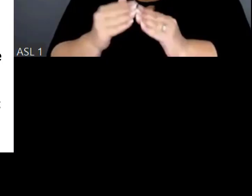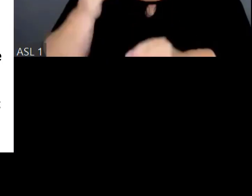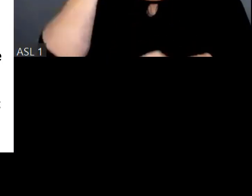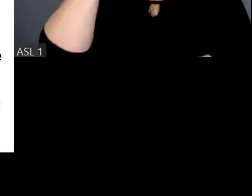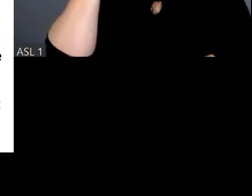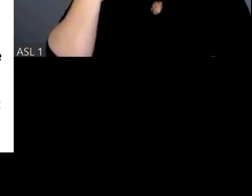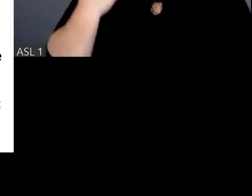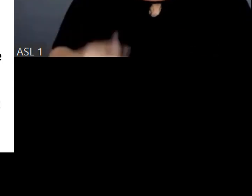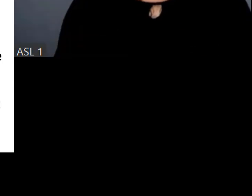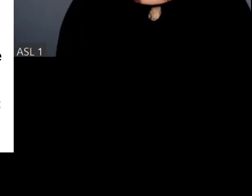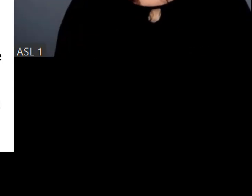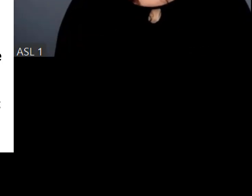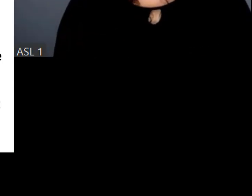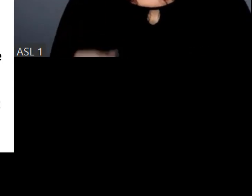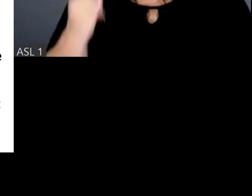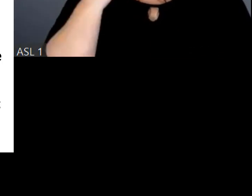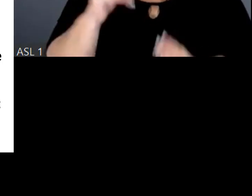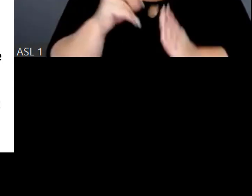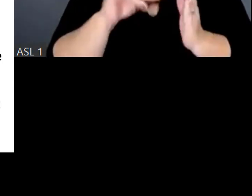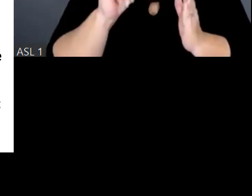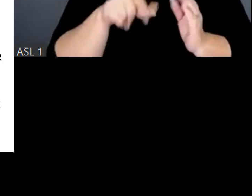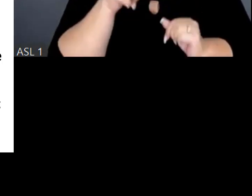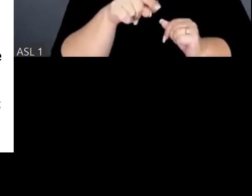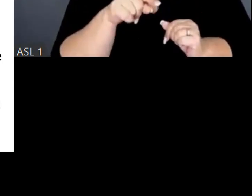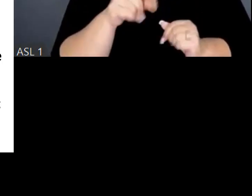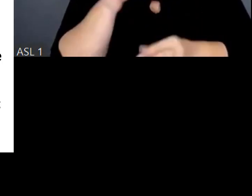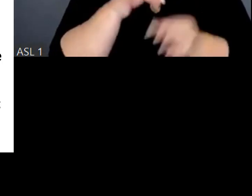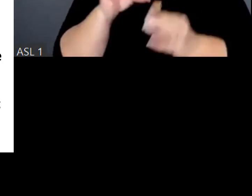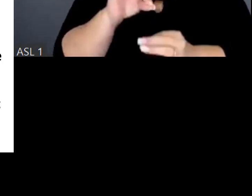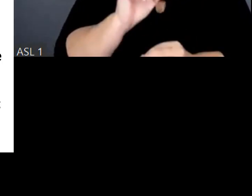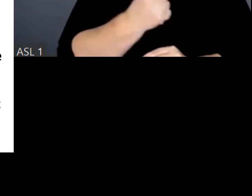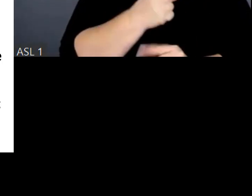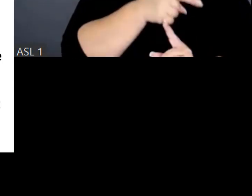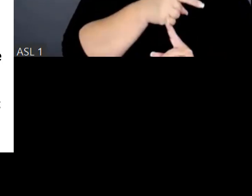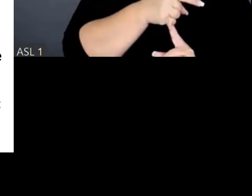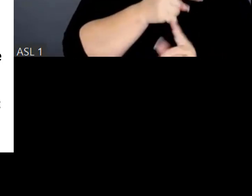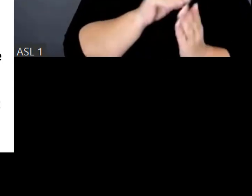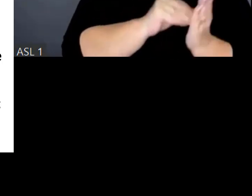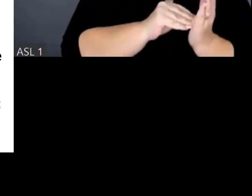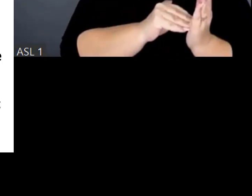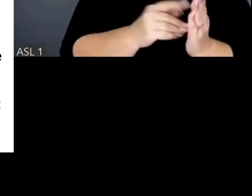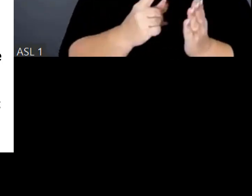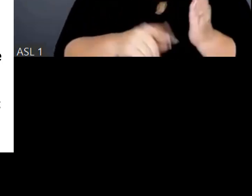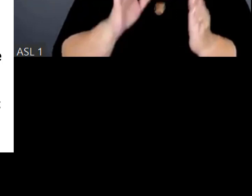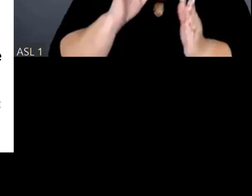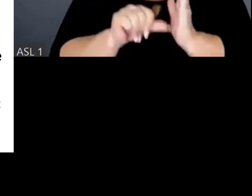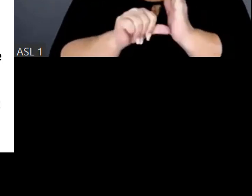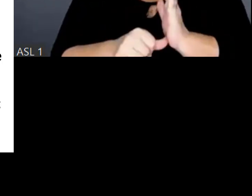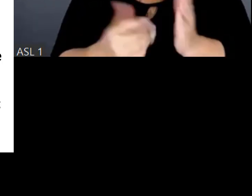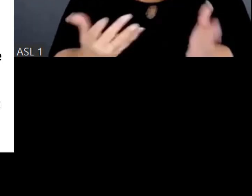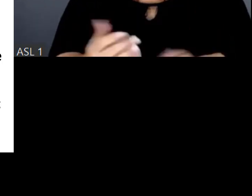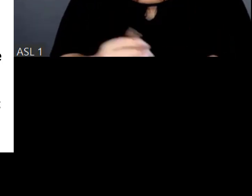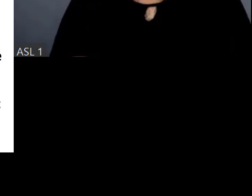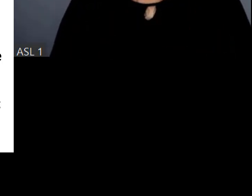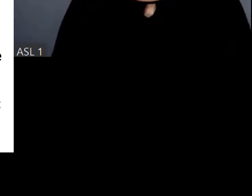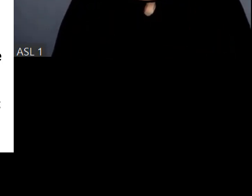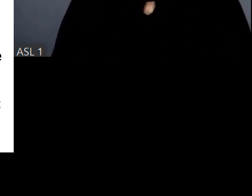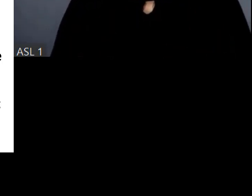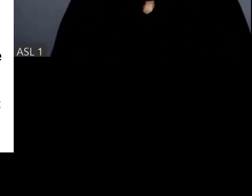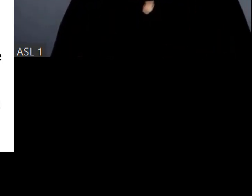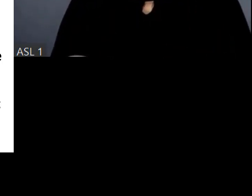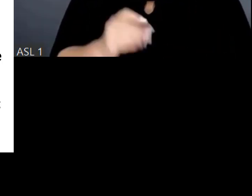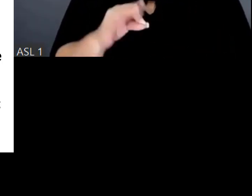community. So if you were to read this instead of the previous charting, what would your impression